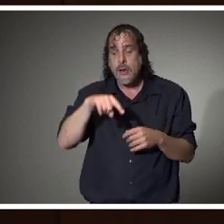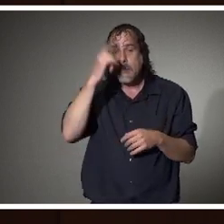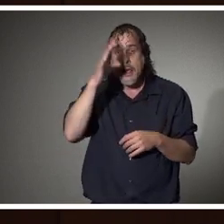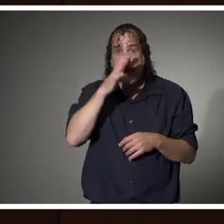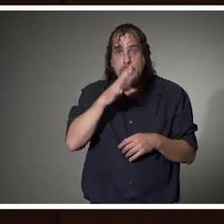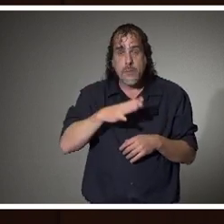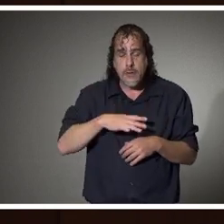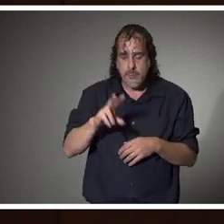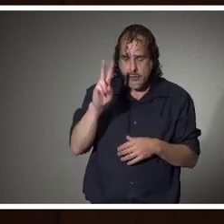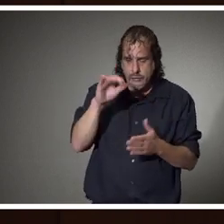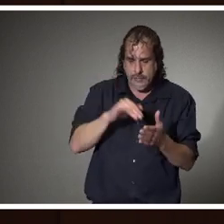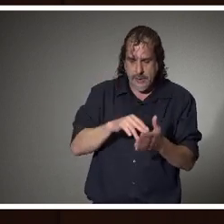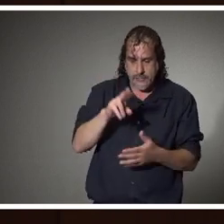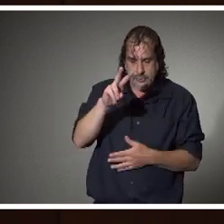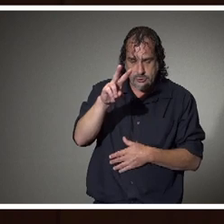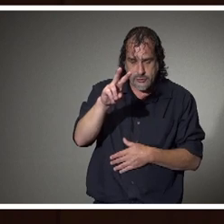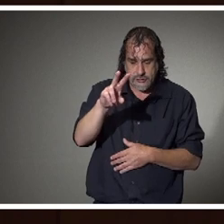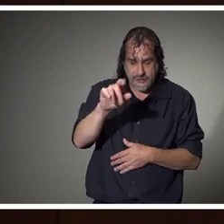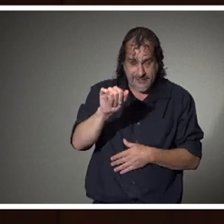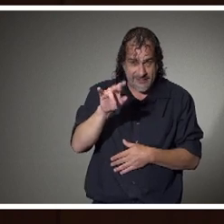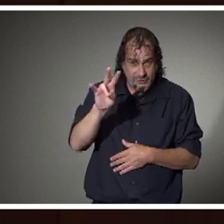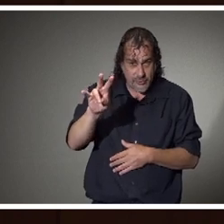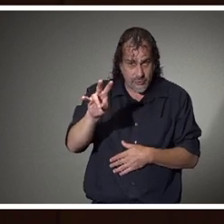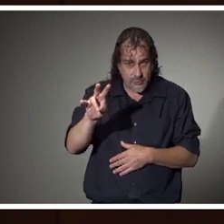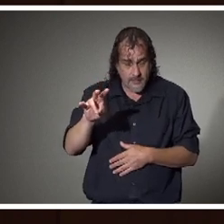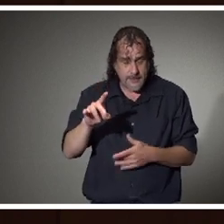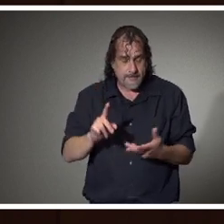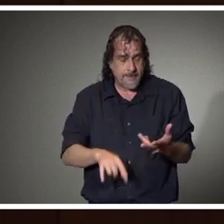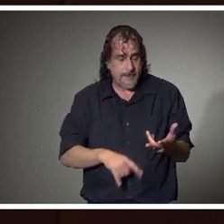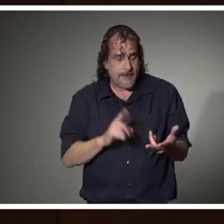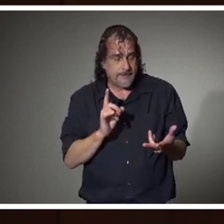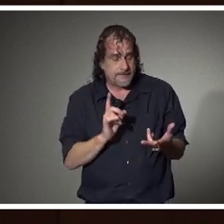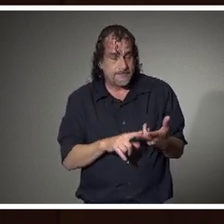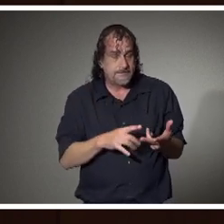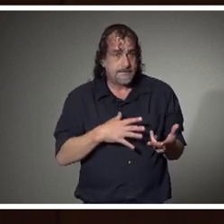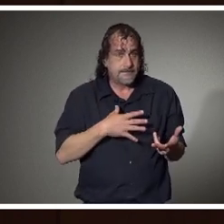women, 2,072, or 32% of the cases. Of